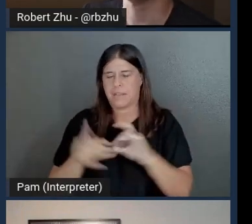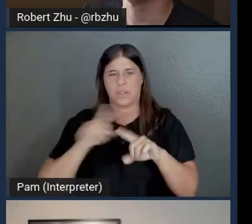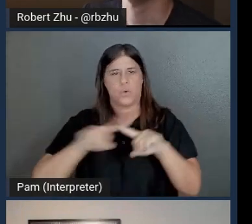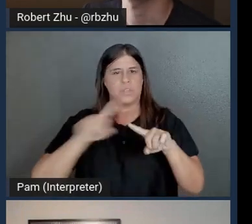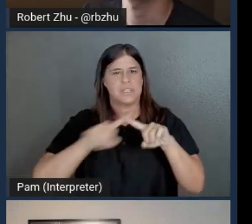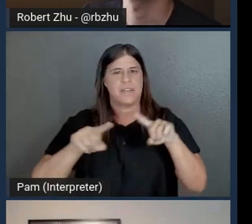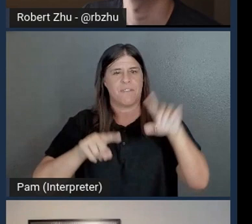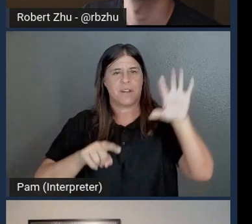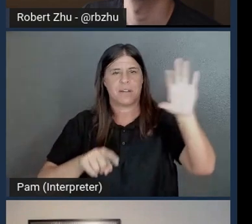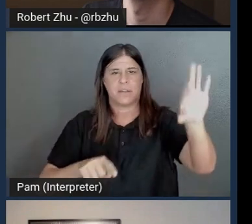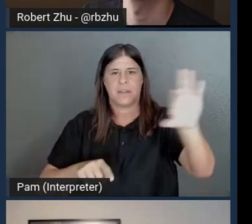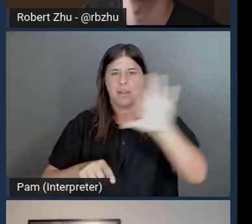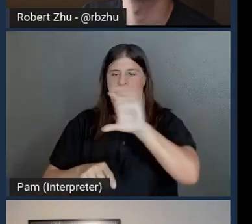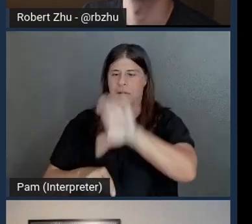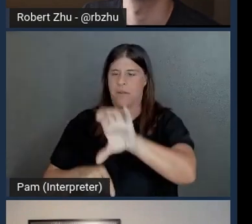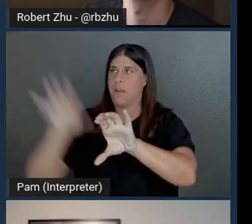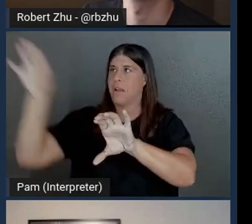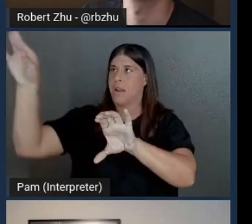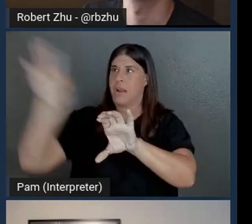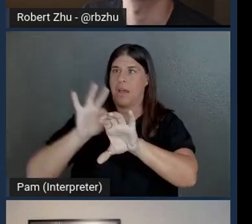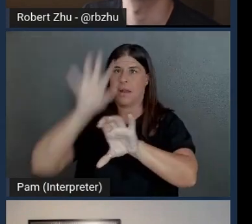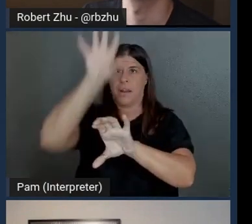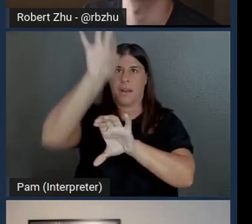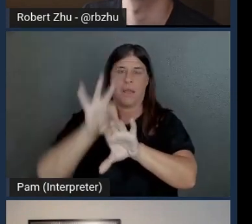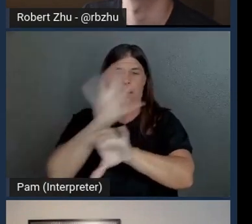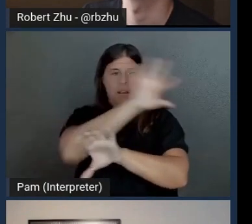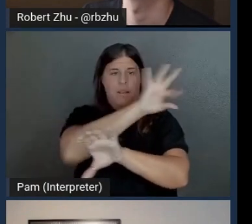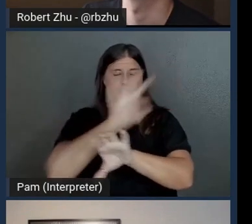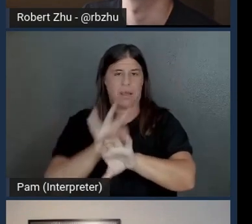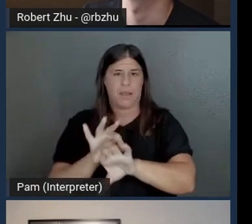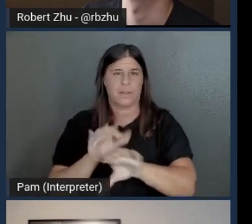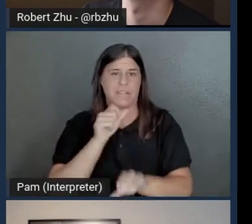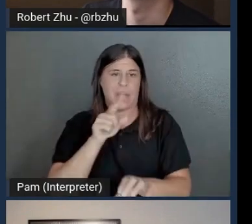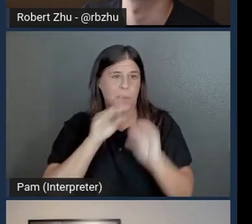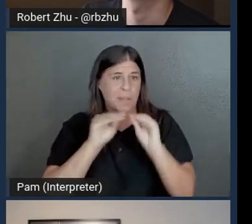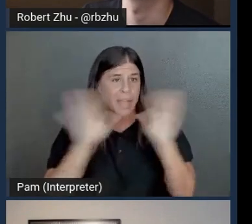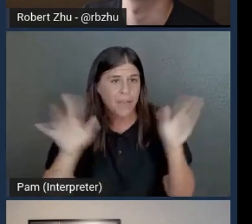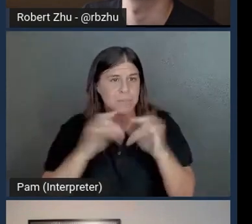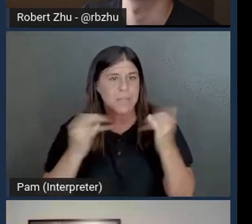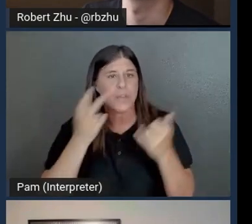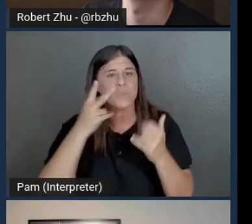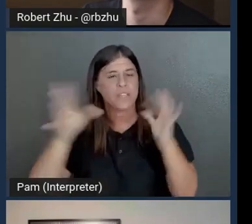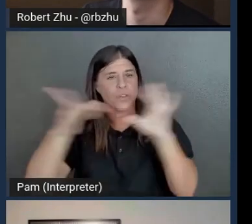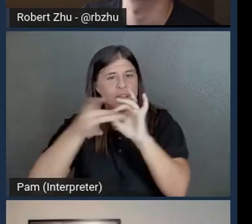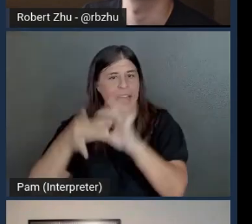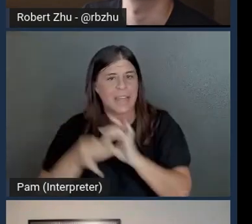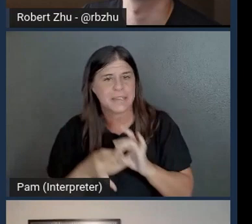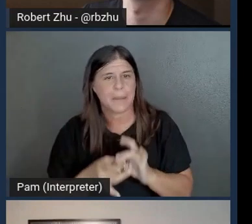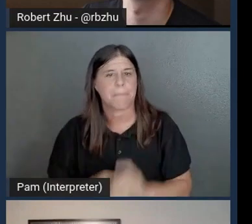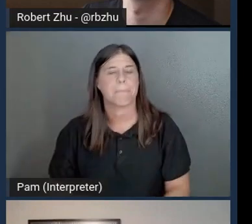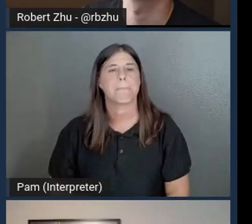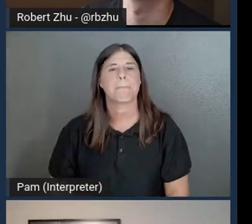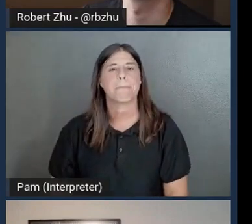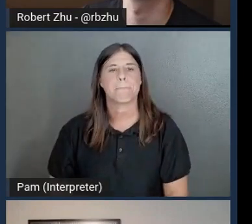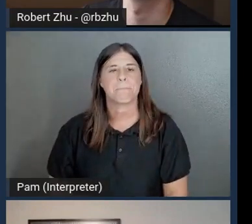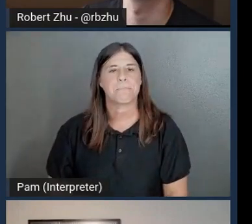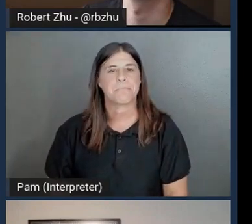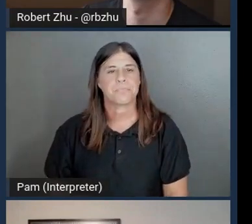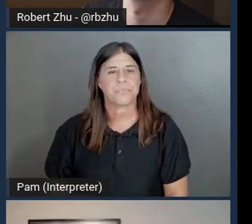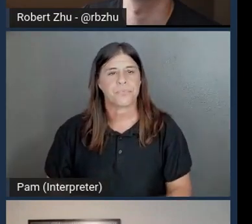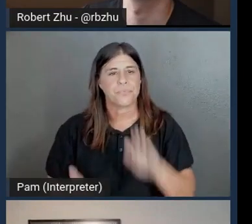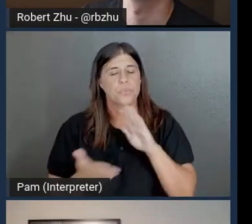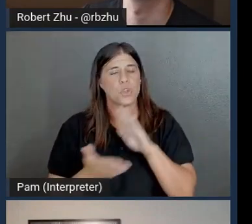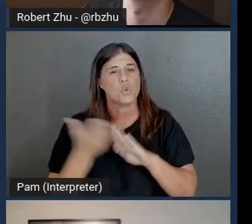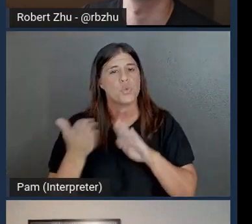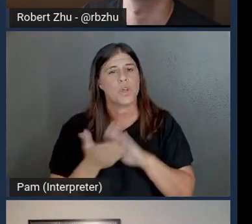in ways that may not be obvious, which we'll kind of show here in a minute. So you can come in here and you can actually run